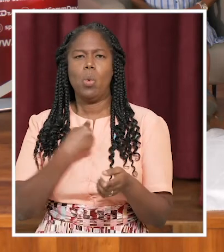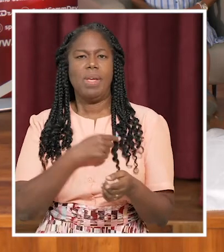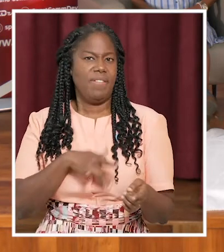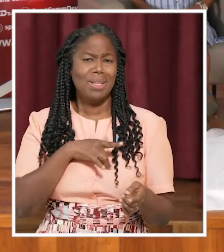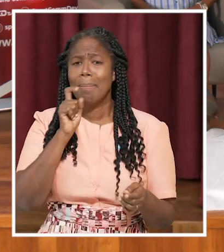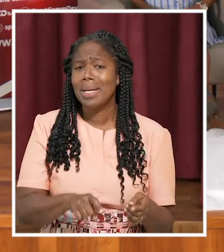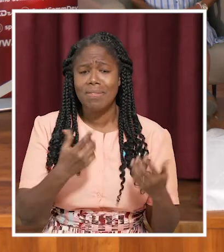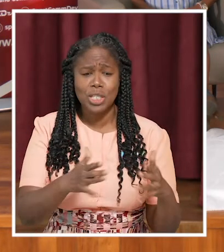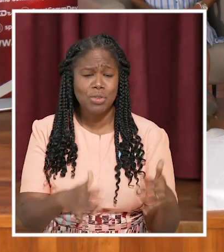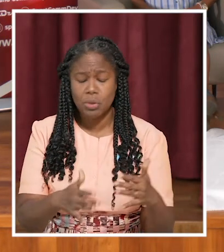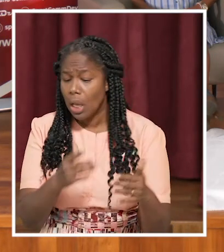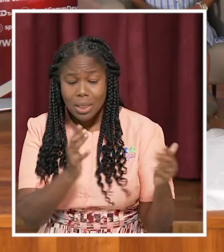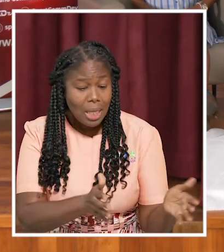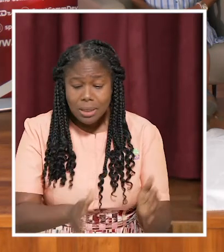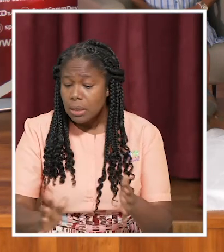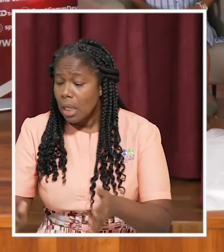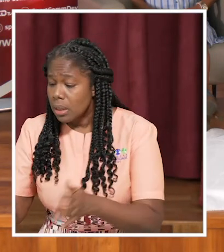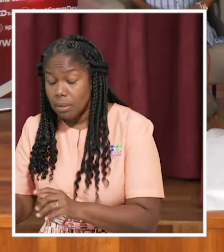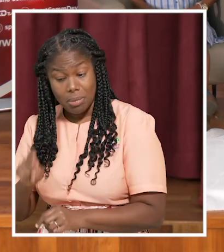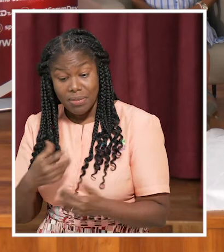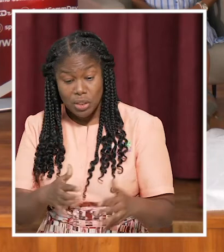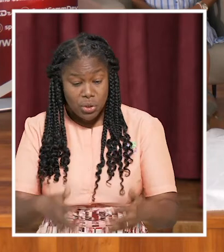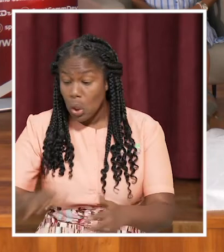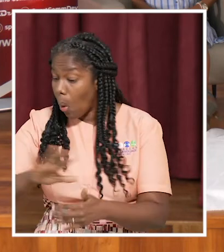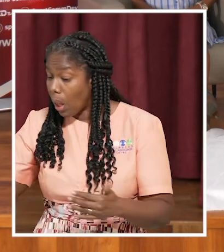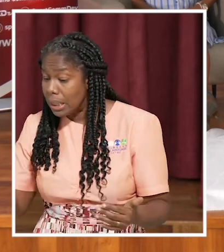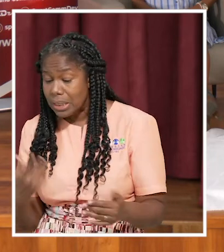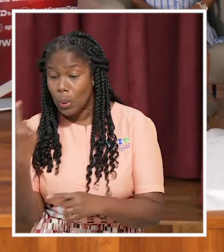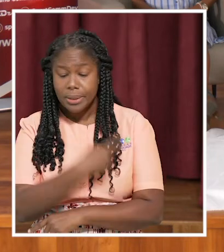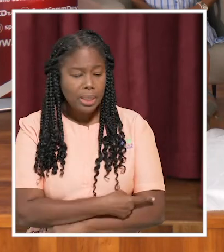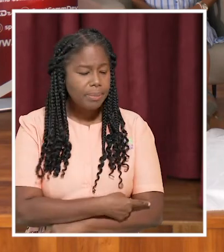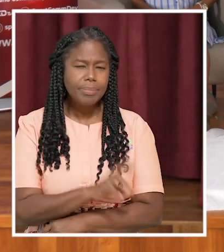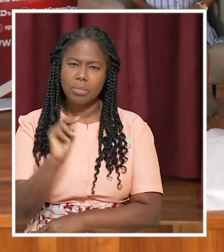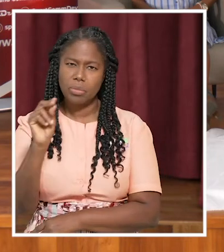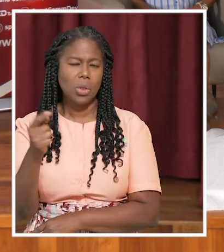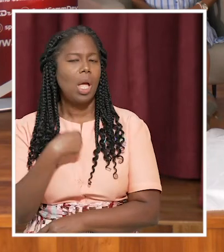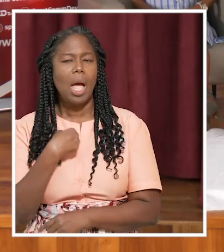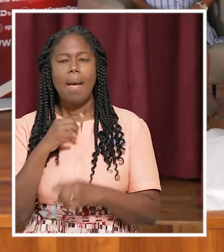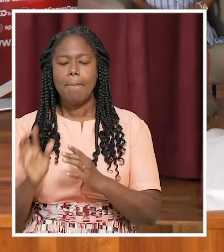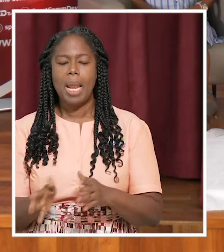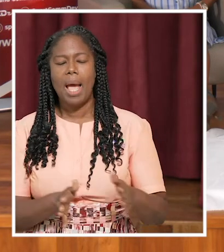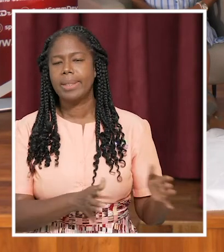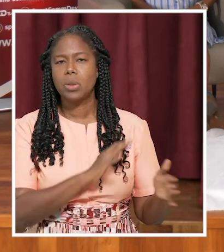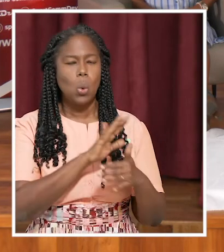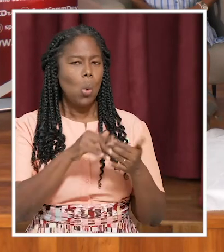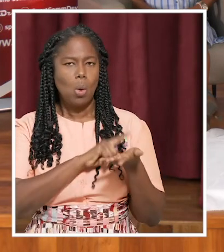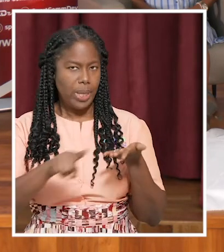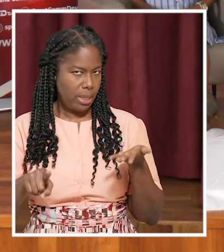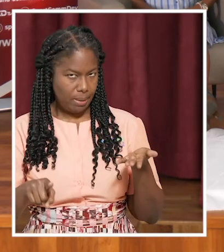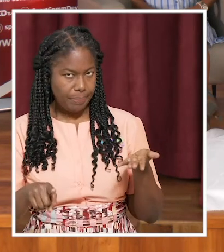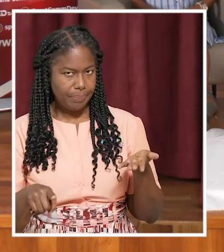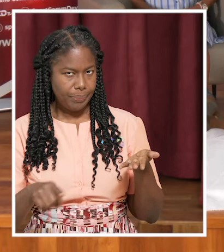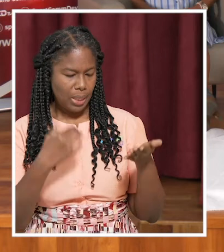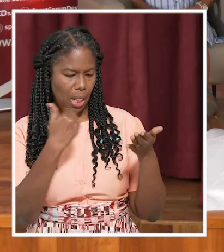found is helpful for me is that I like to plan my week on a Sunday. So I would plan all the week, and I would list all my tasks on a list, and I would